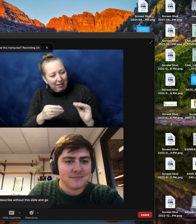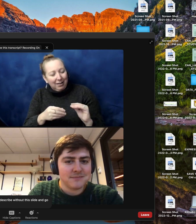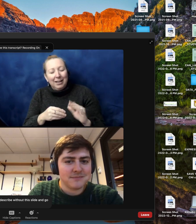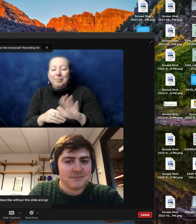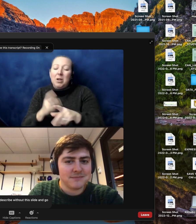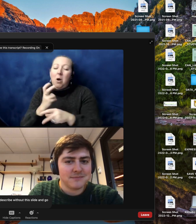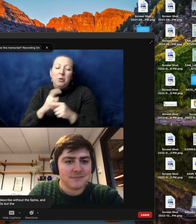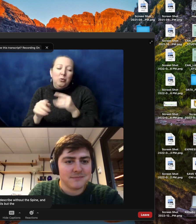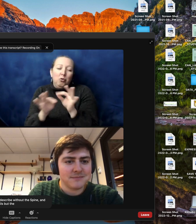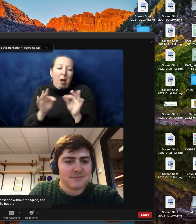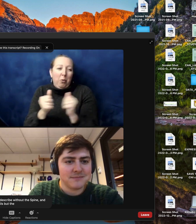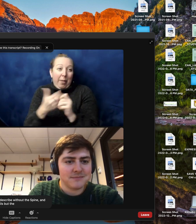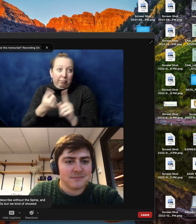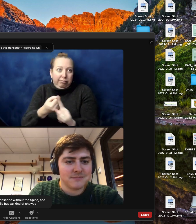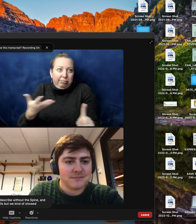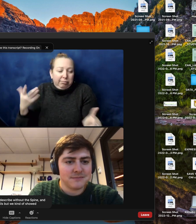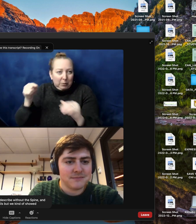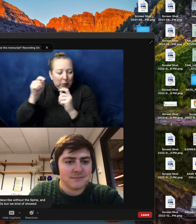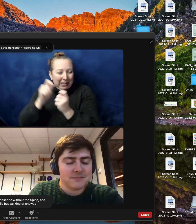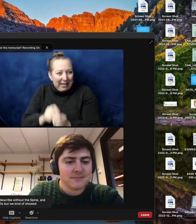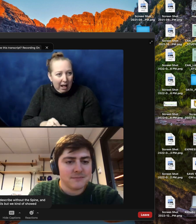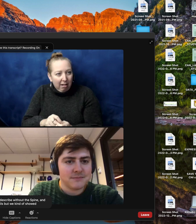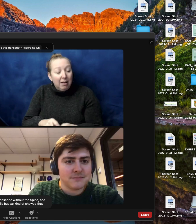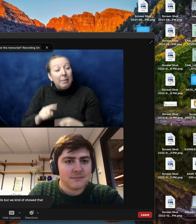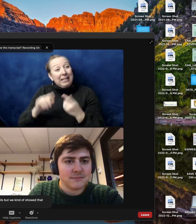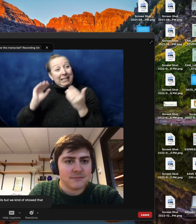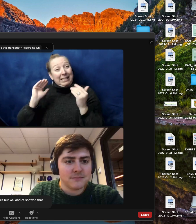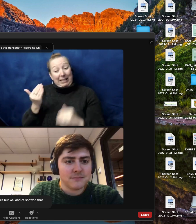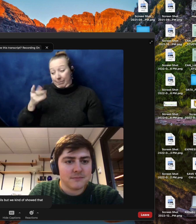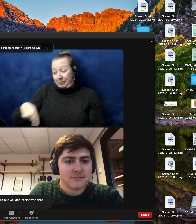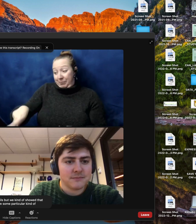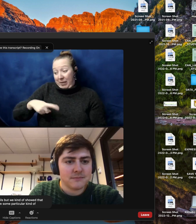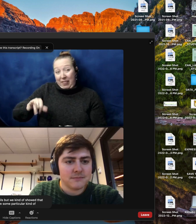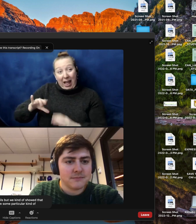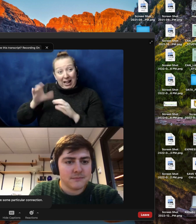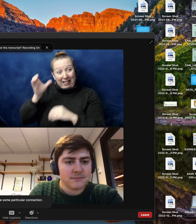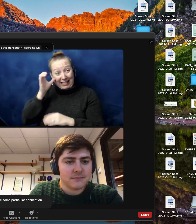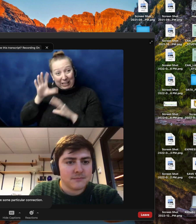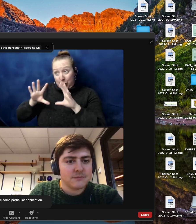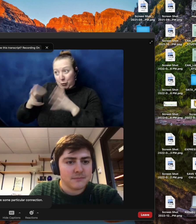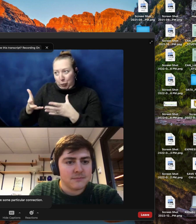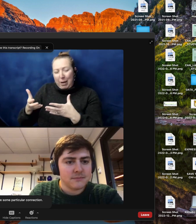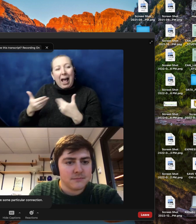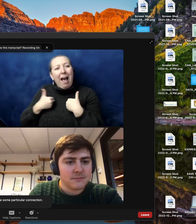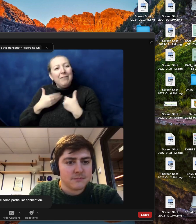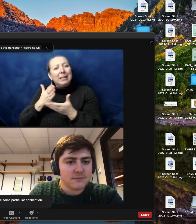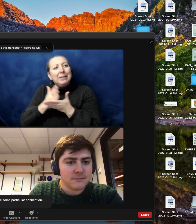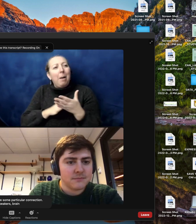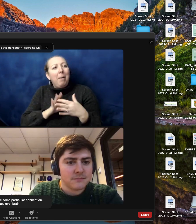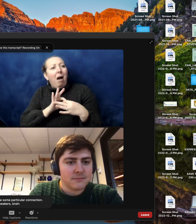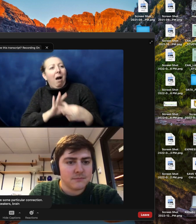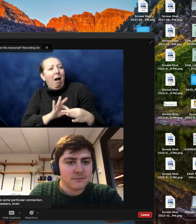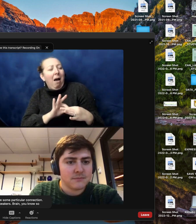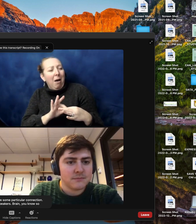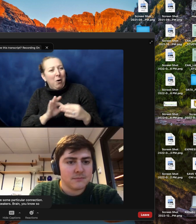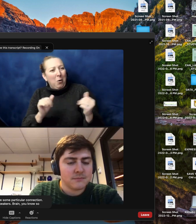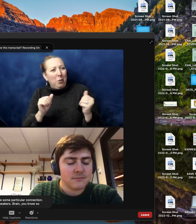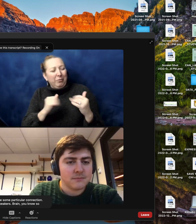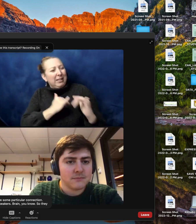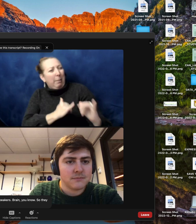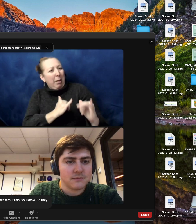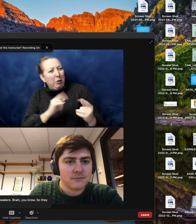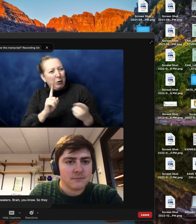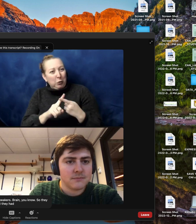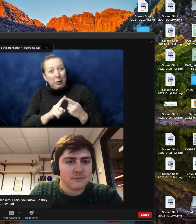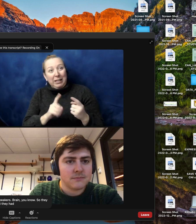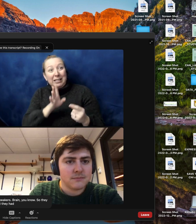details, but we kind of showed that they seem to have some particular connection to the speaker's brain, so the ones that